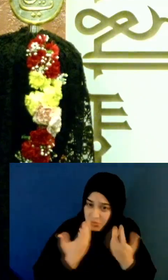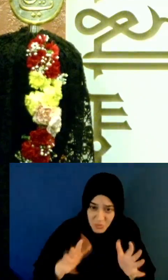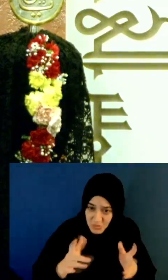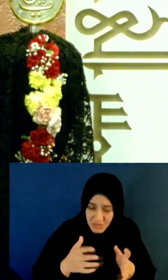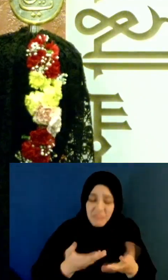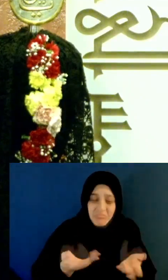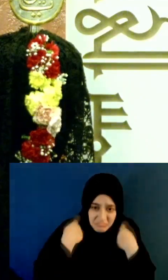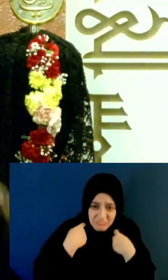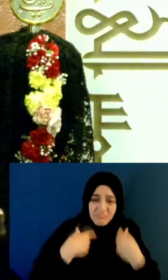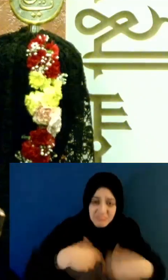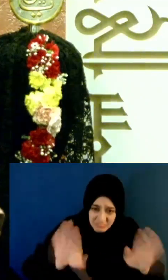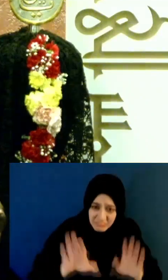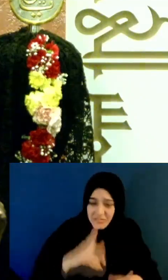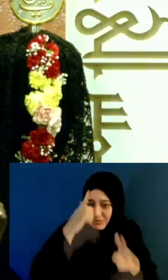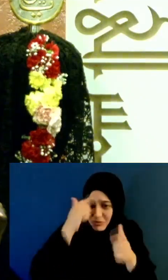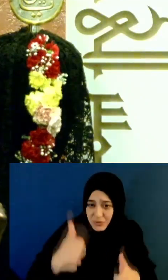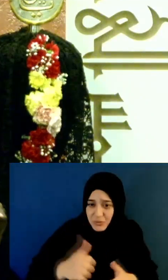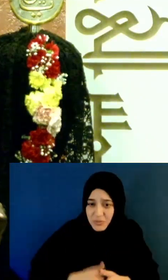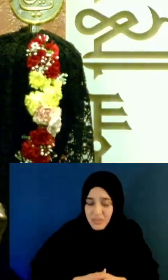Clash.